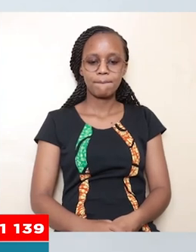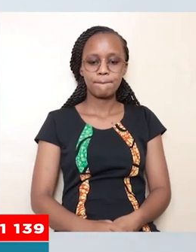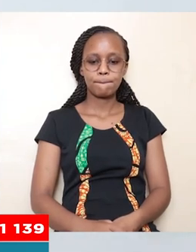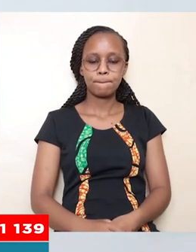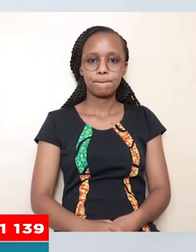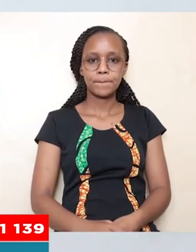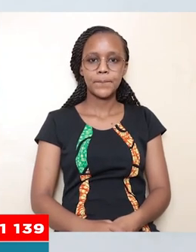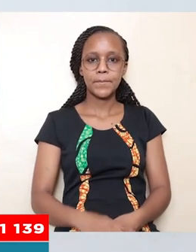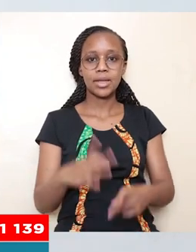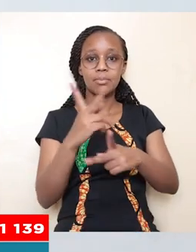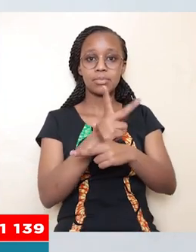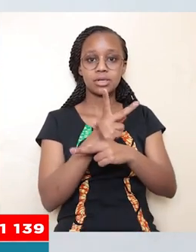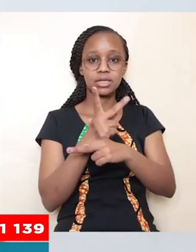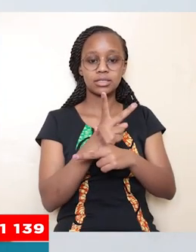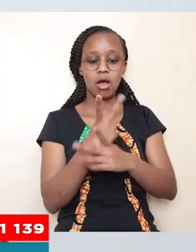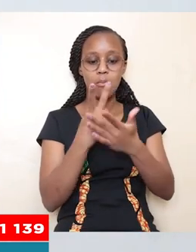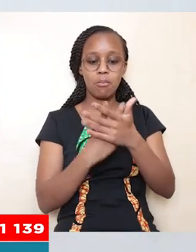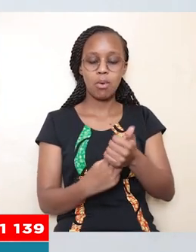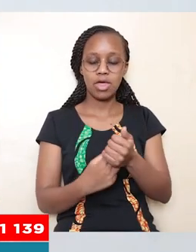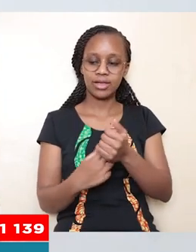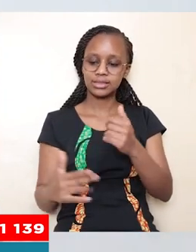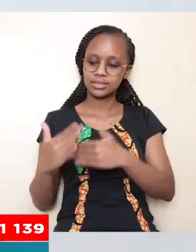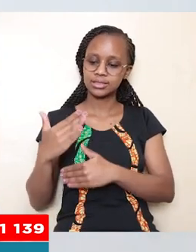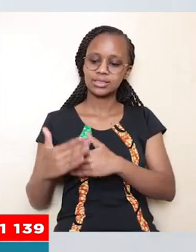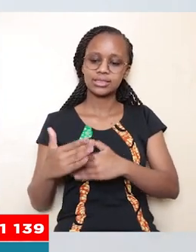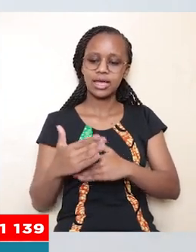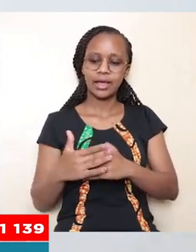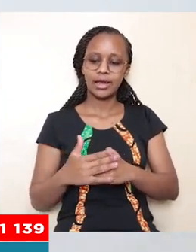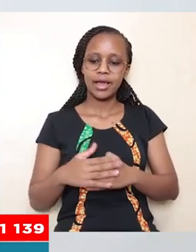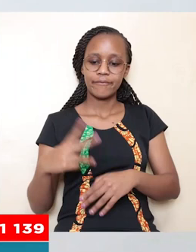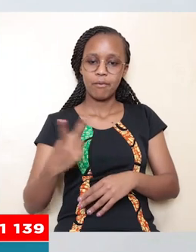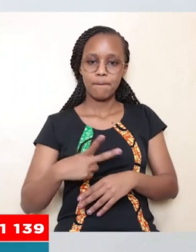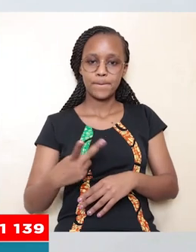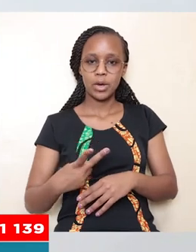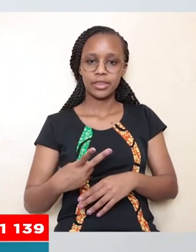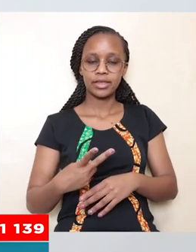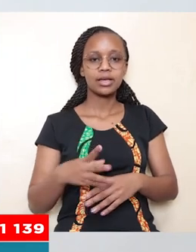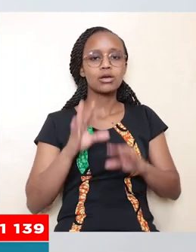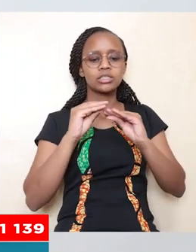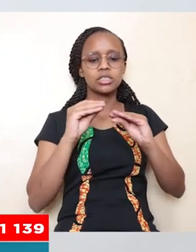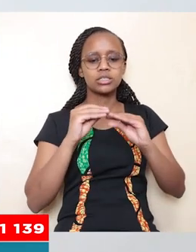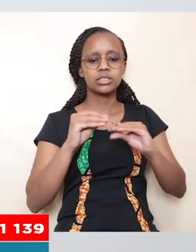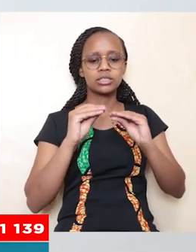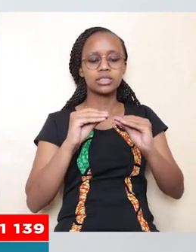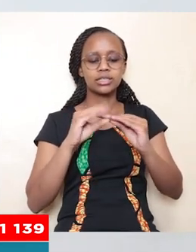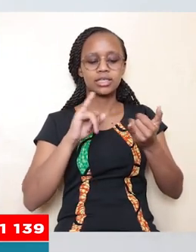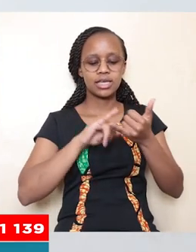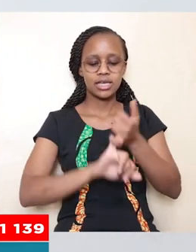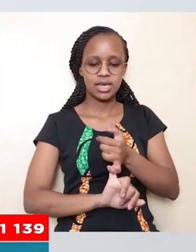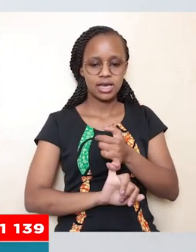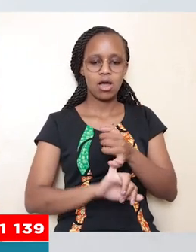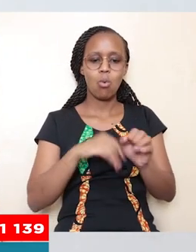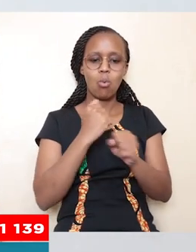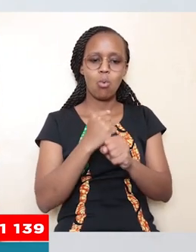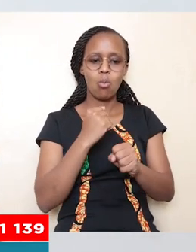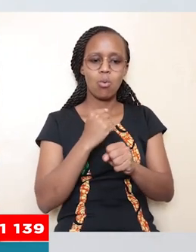the protection from both sides. I know we have been taught over the years that it is the work